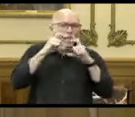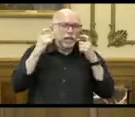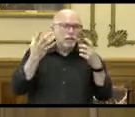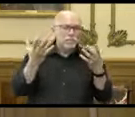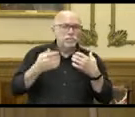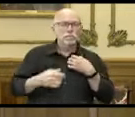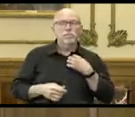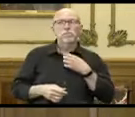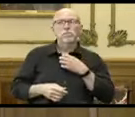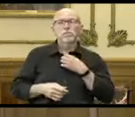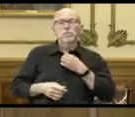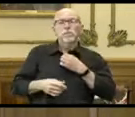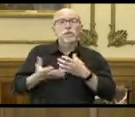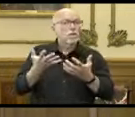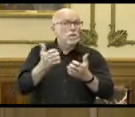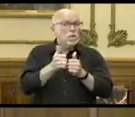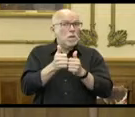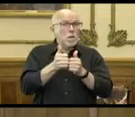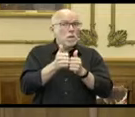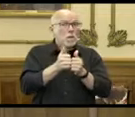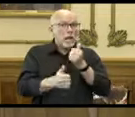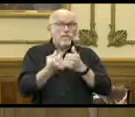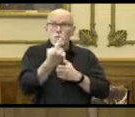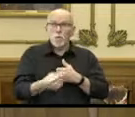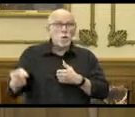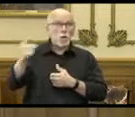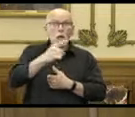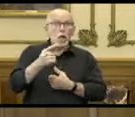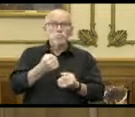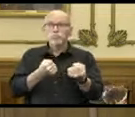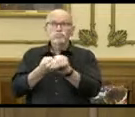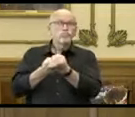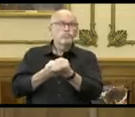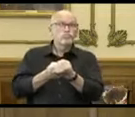not everyone will be supportive of this mandate.